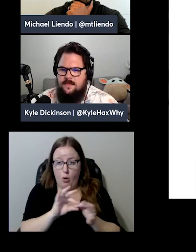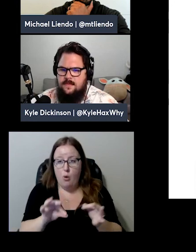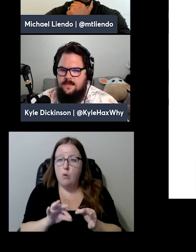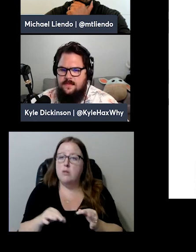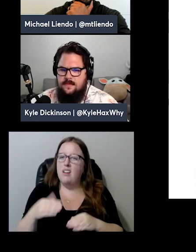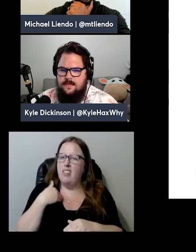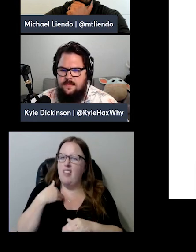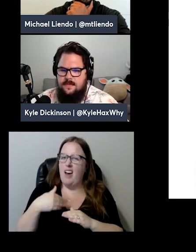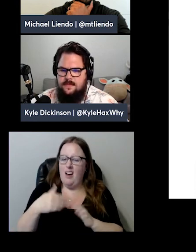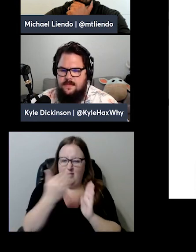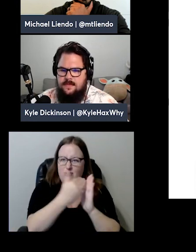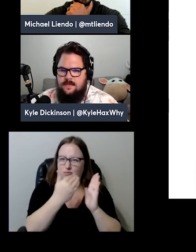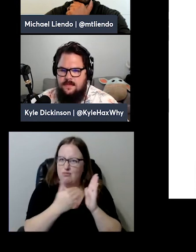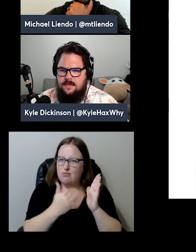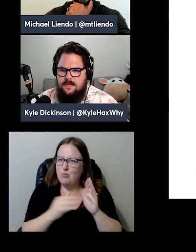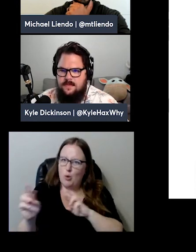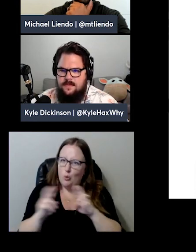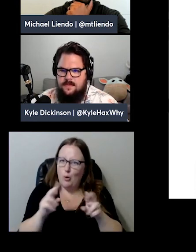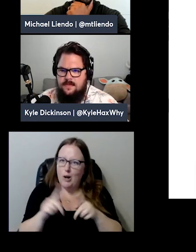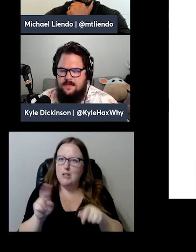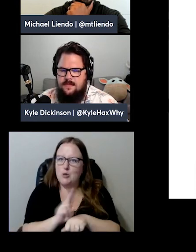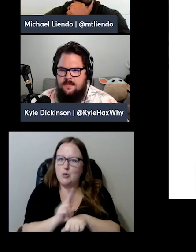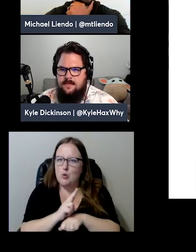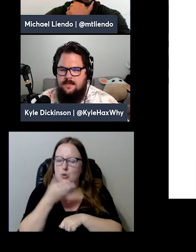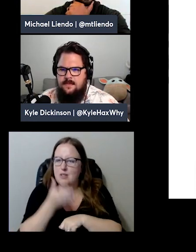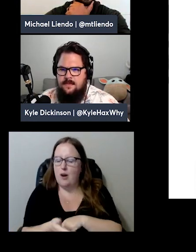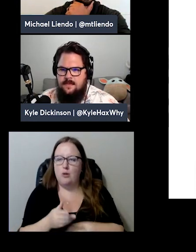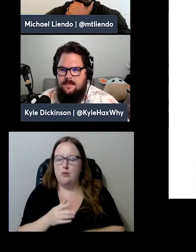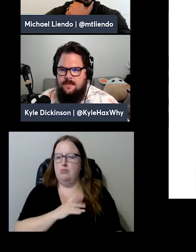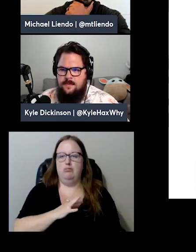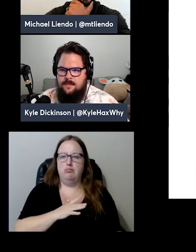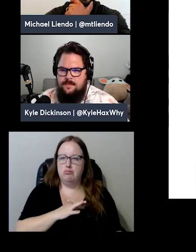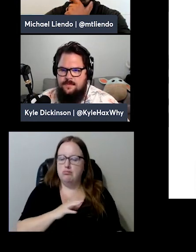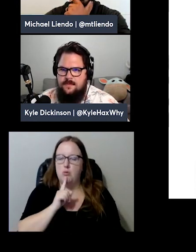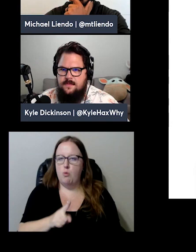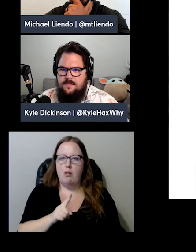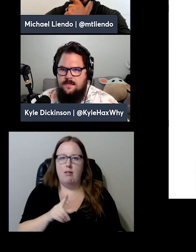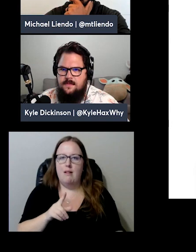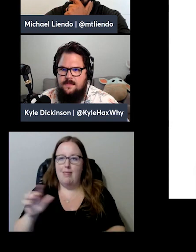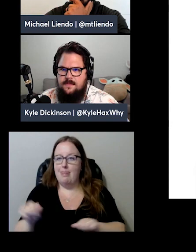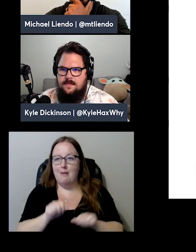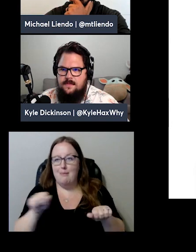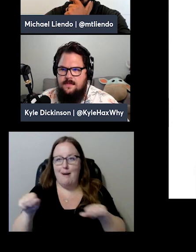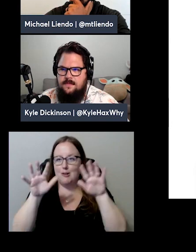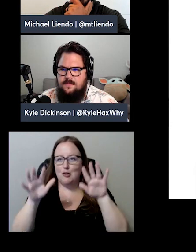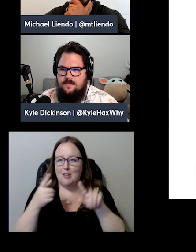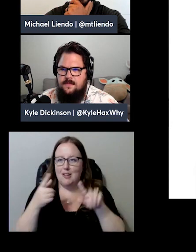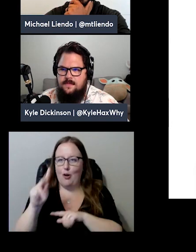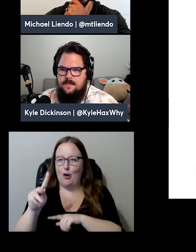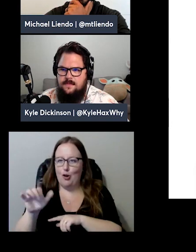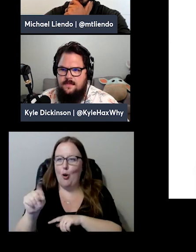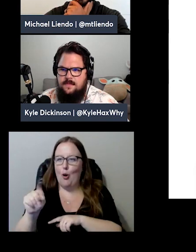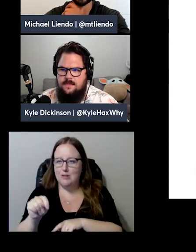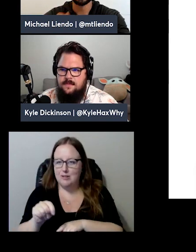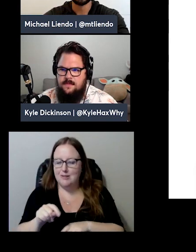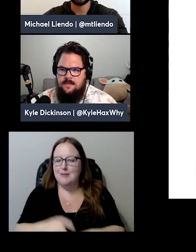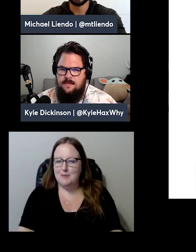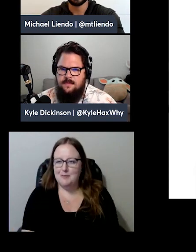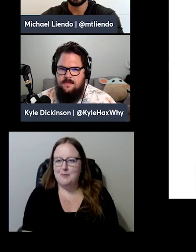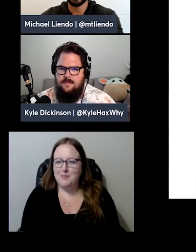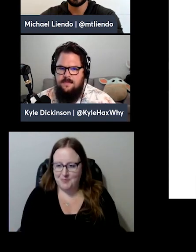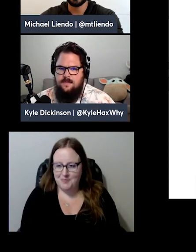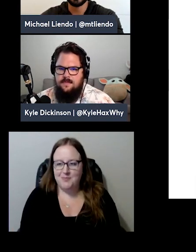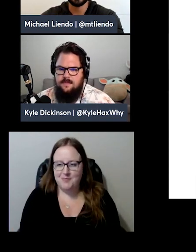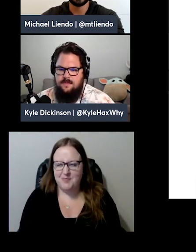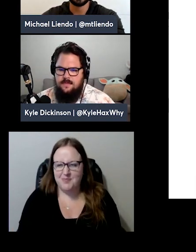to sort of use there. So that's really the magic that Knowt, brings. Got it. So thank you so